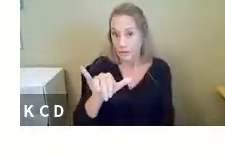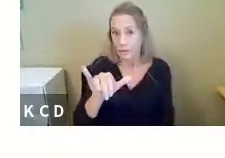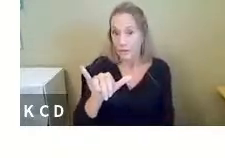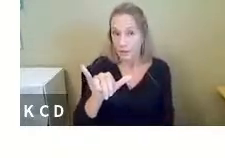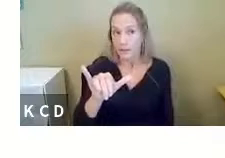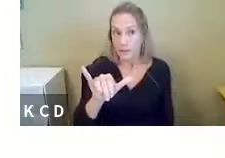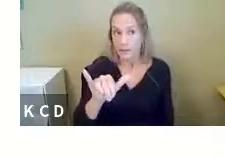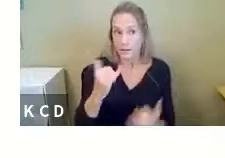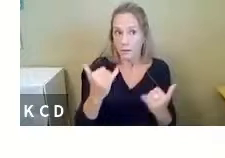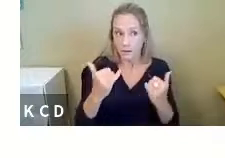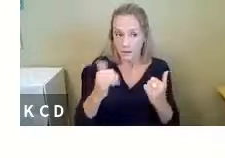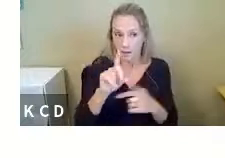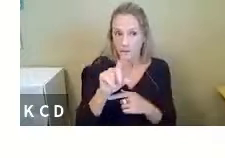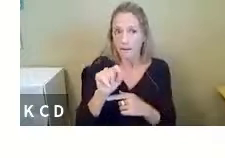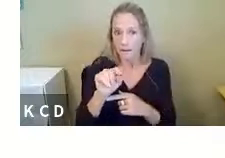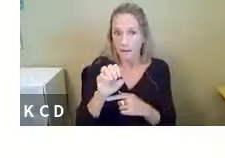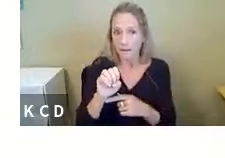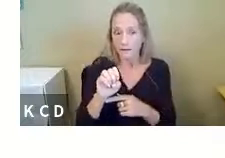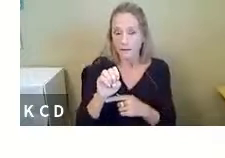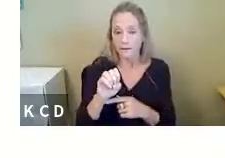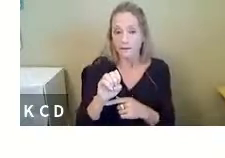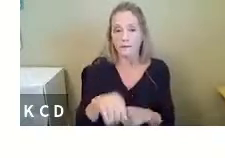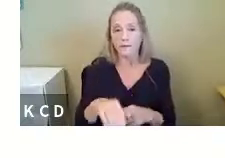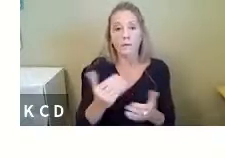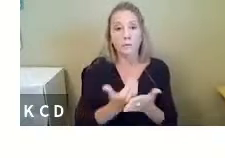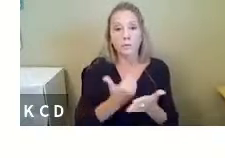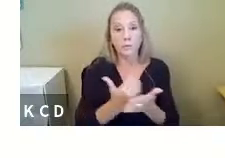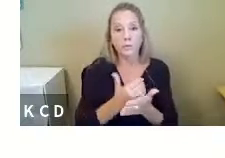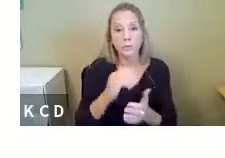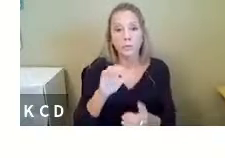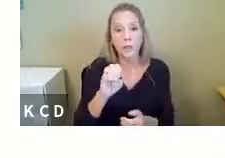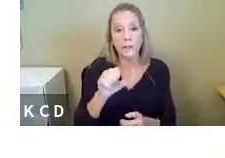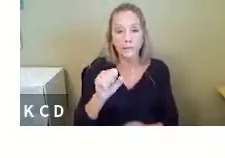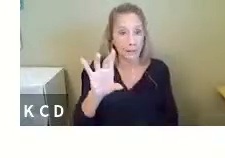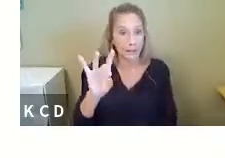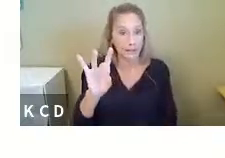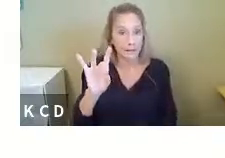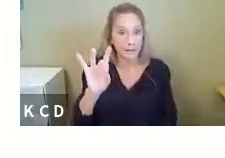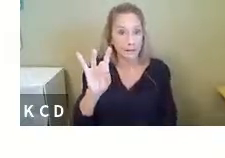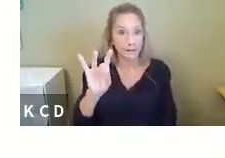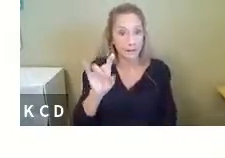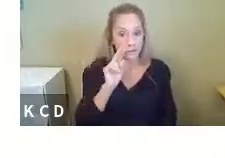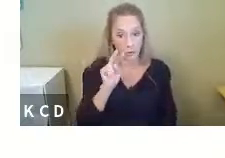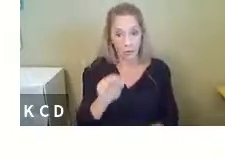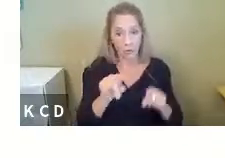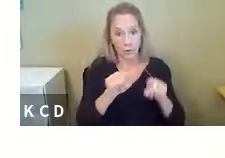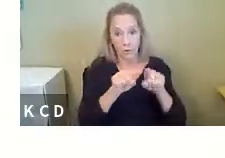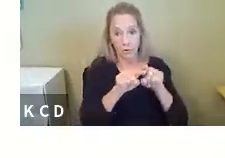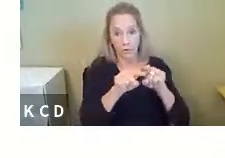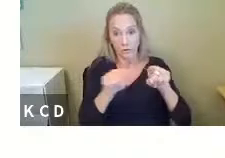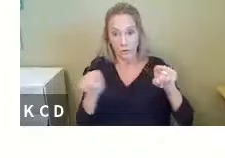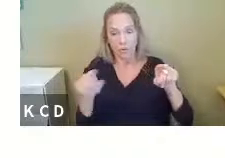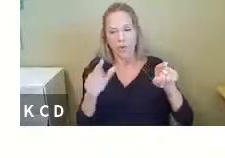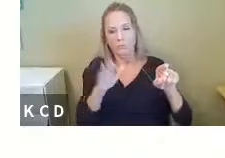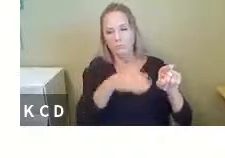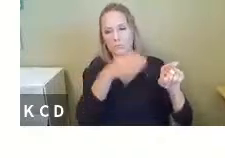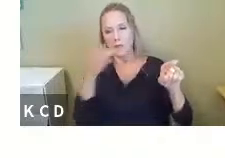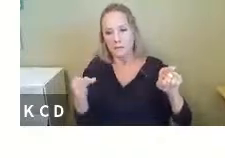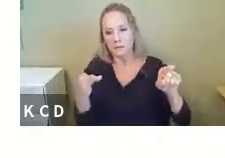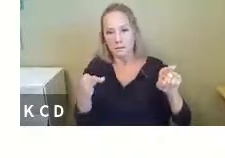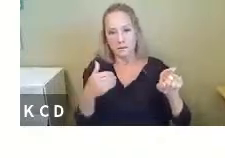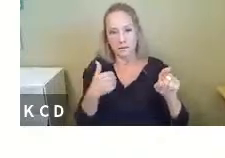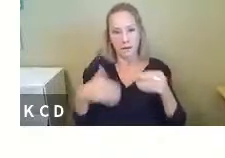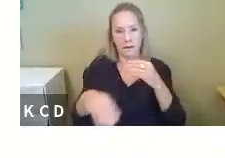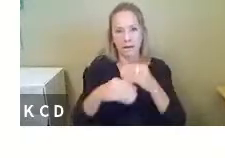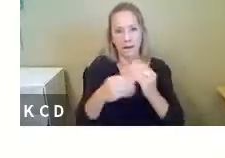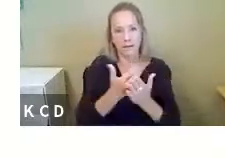today, and then 8 new cases. So if you see in the chart, let's go to the next one. We've added a new metric.